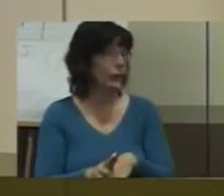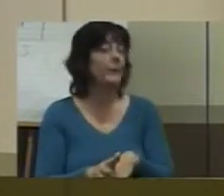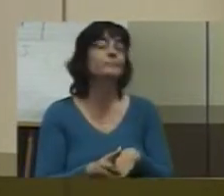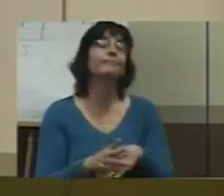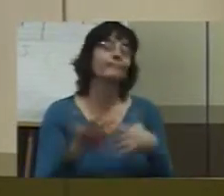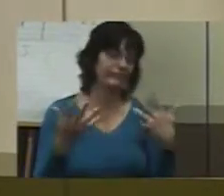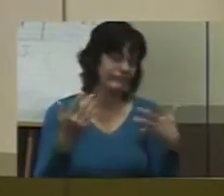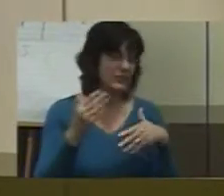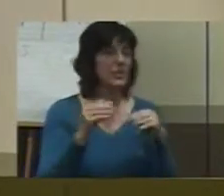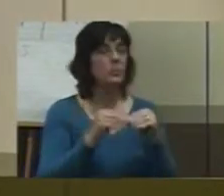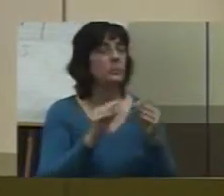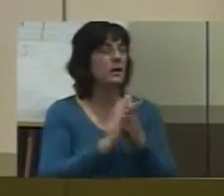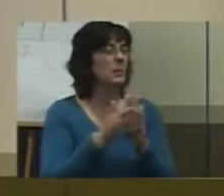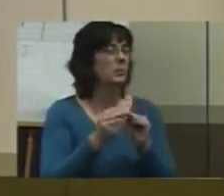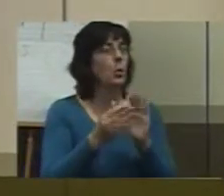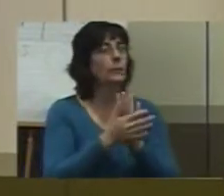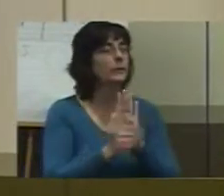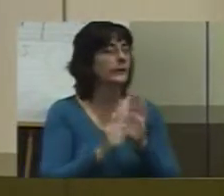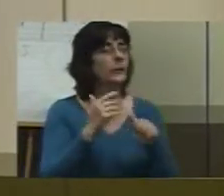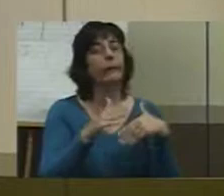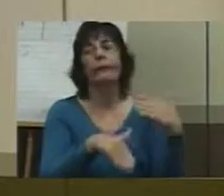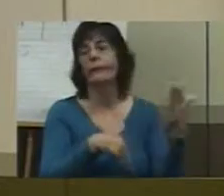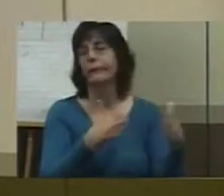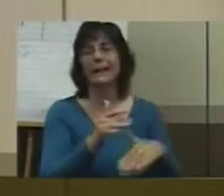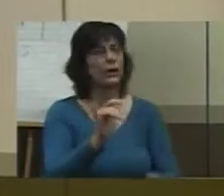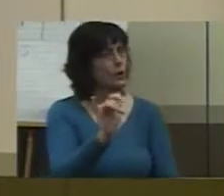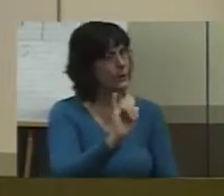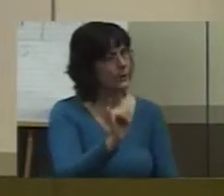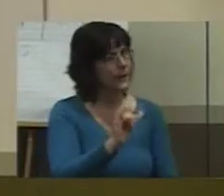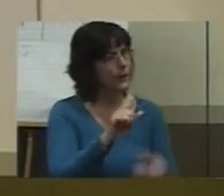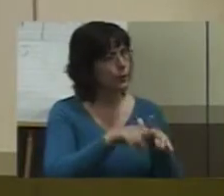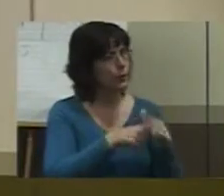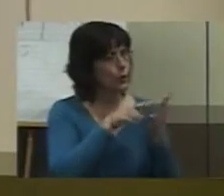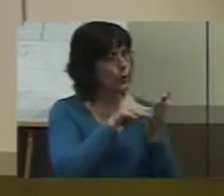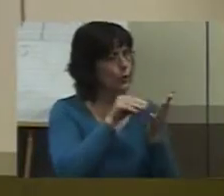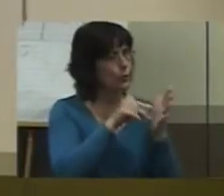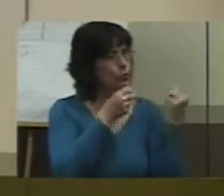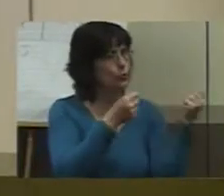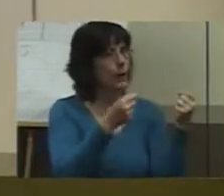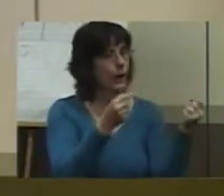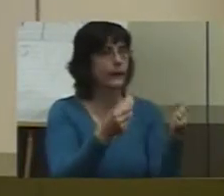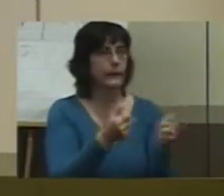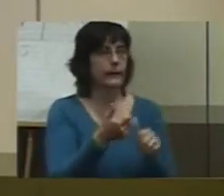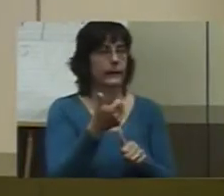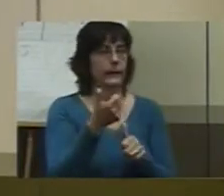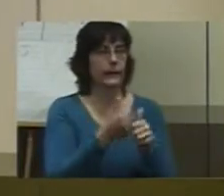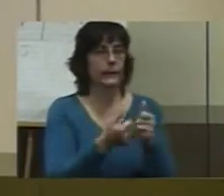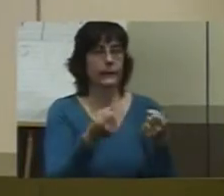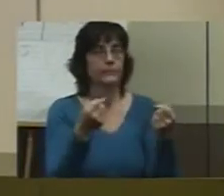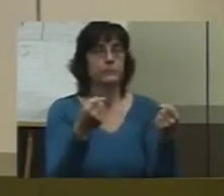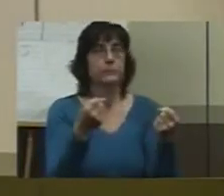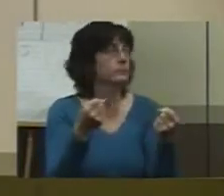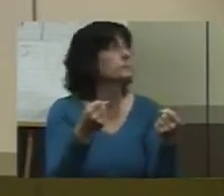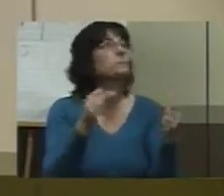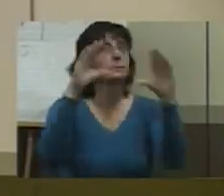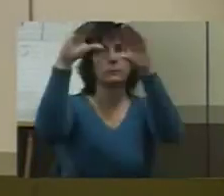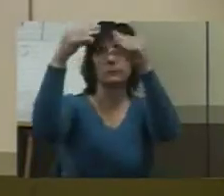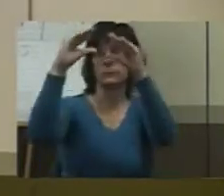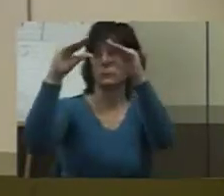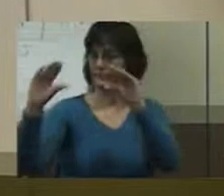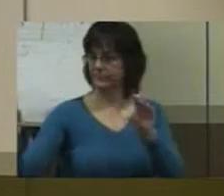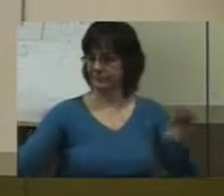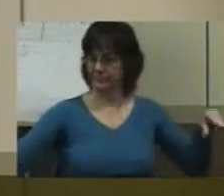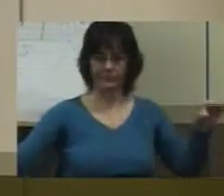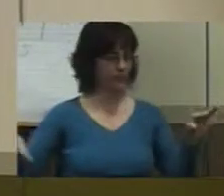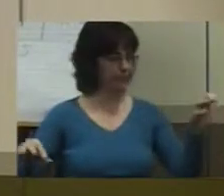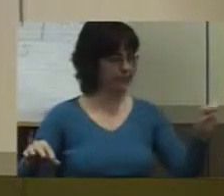it becomes more of a skill. Kind of like when you start driving and every single little mirror adjustment